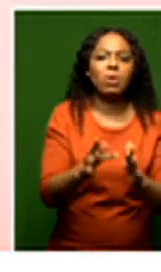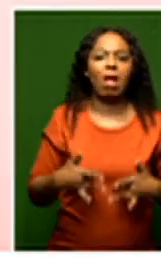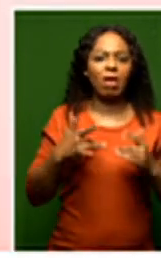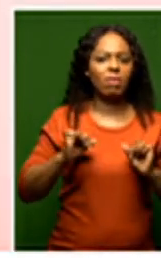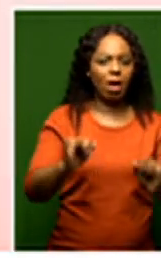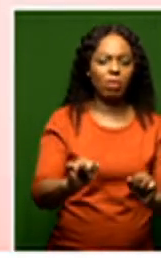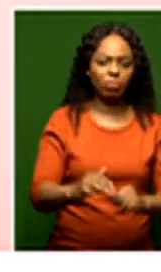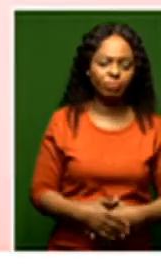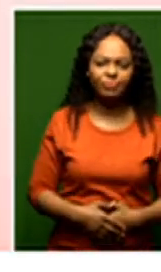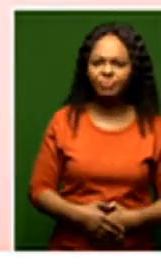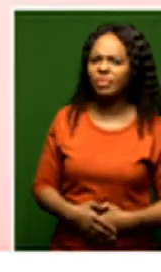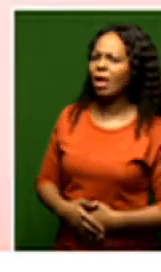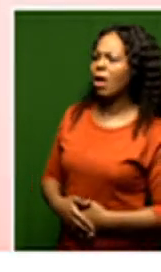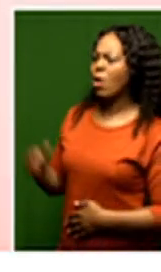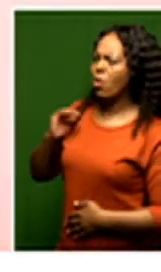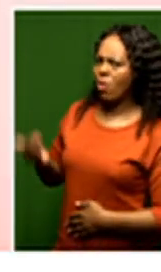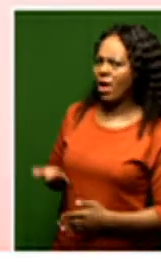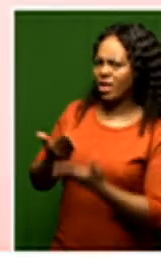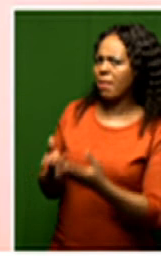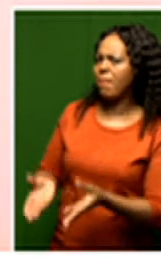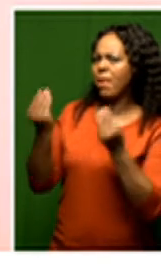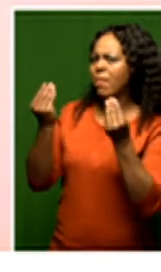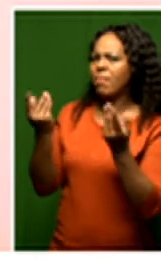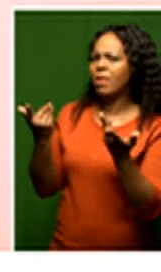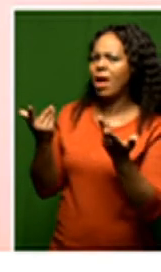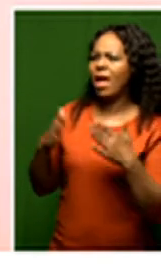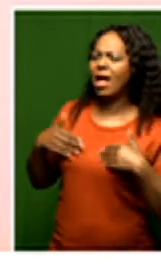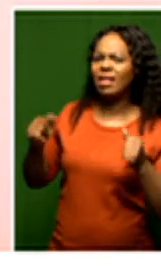So, Giulia, where can women find out more about healthy living?